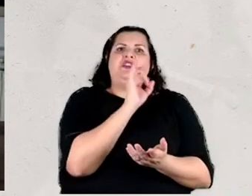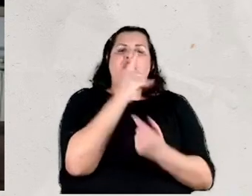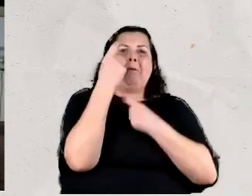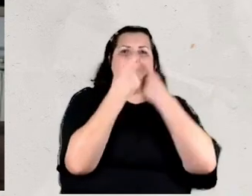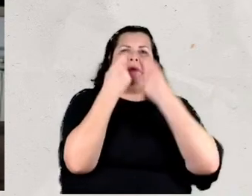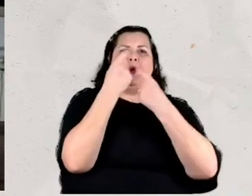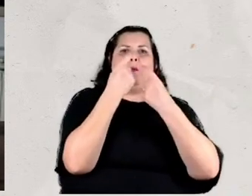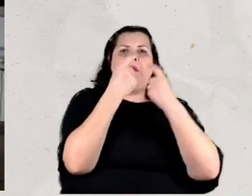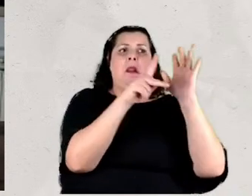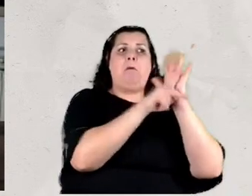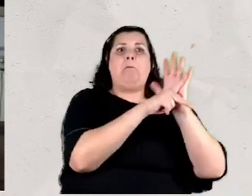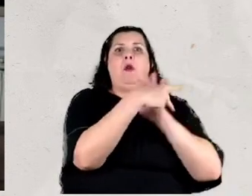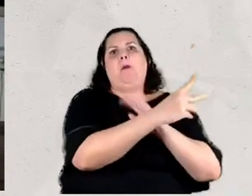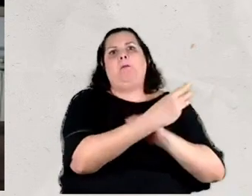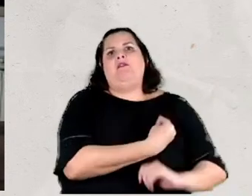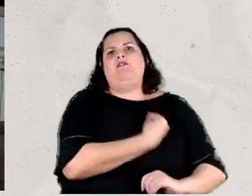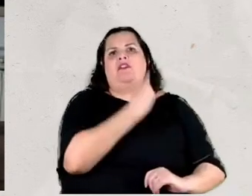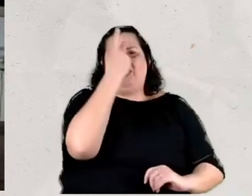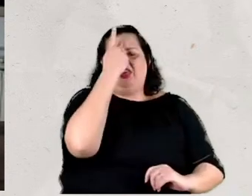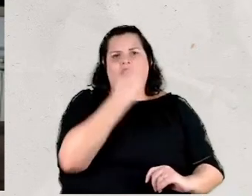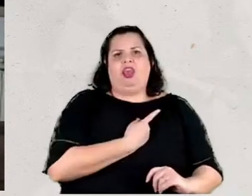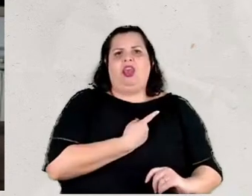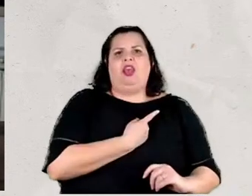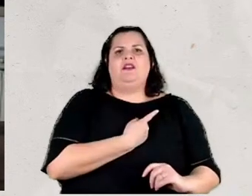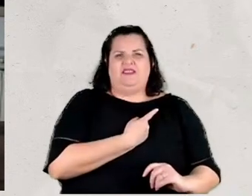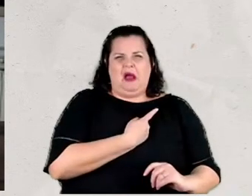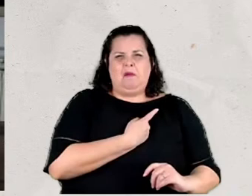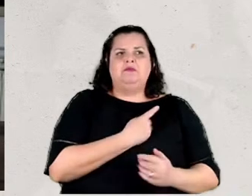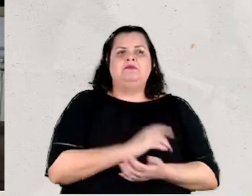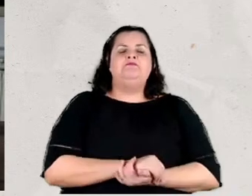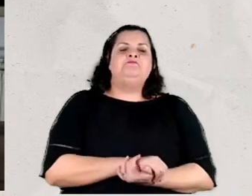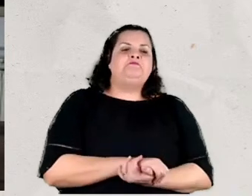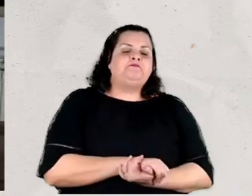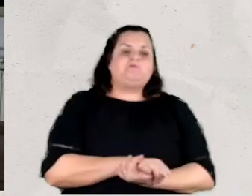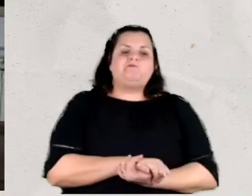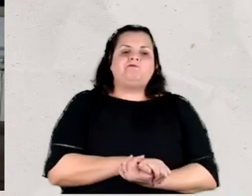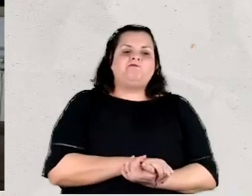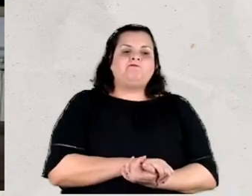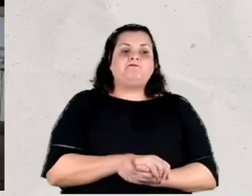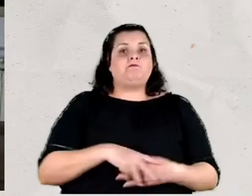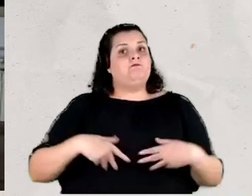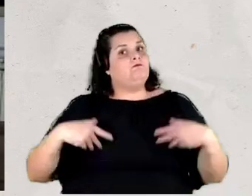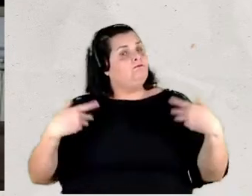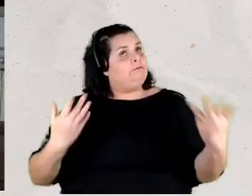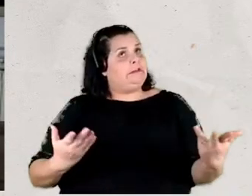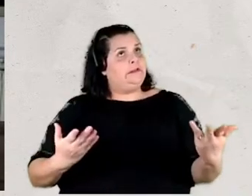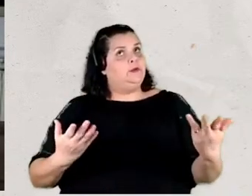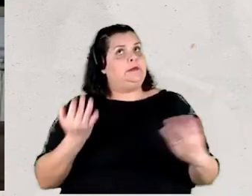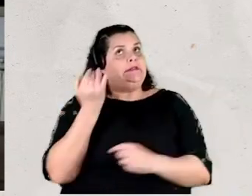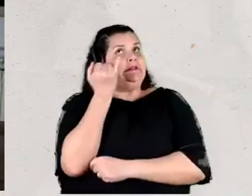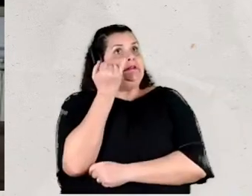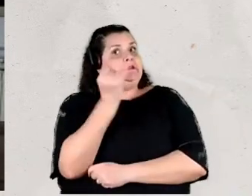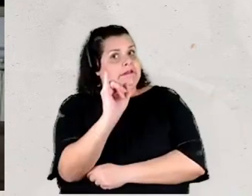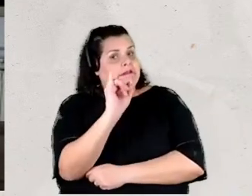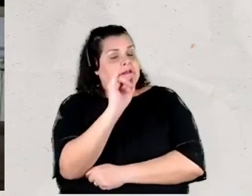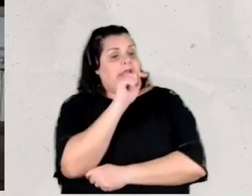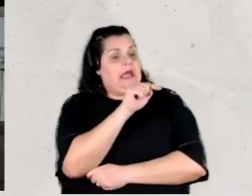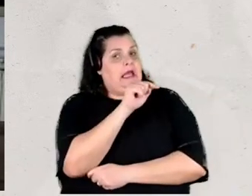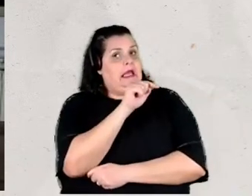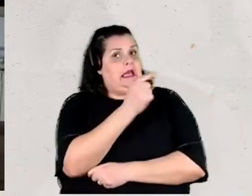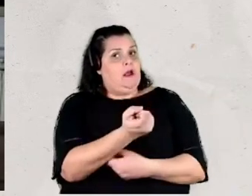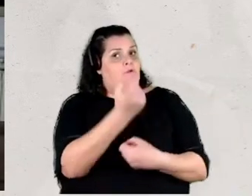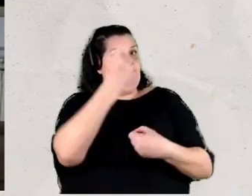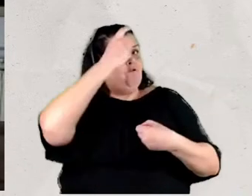if Netanyahu returns, we will be electing a leader whose primary motive is his own personal